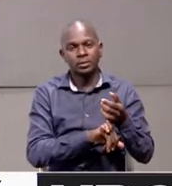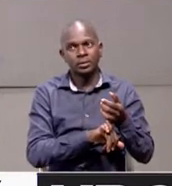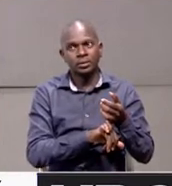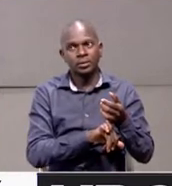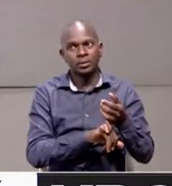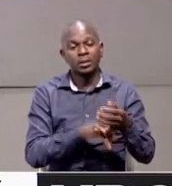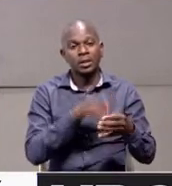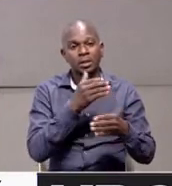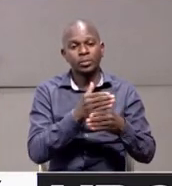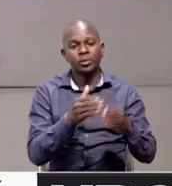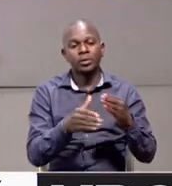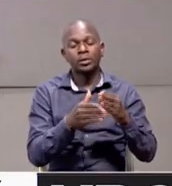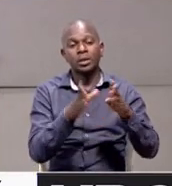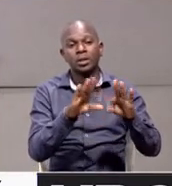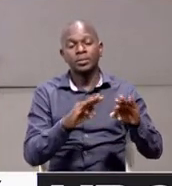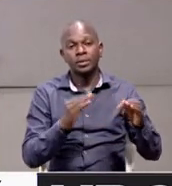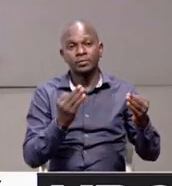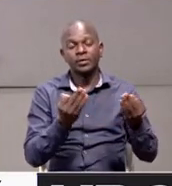building up a family,